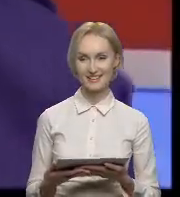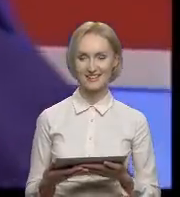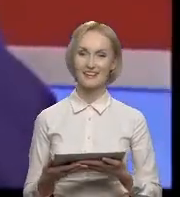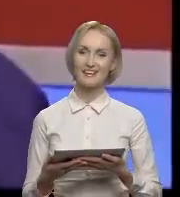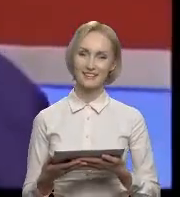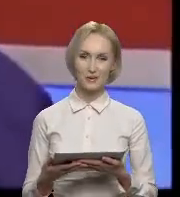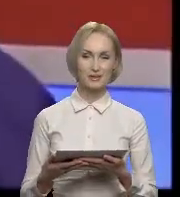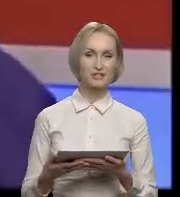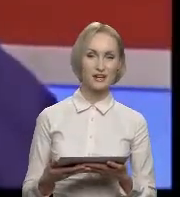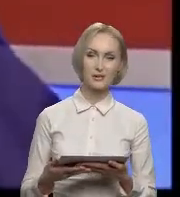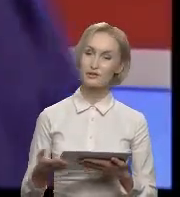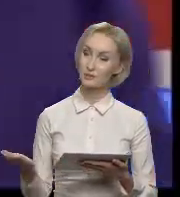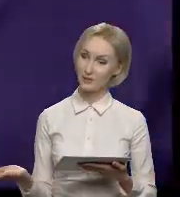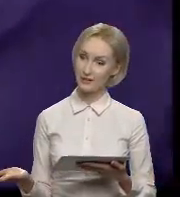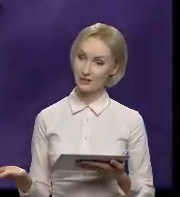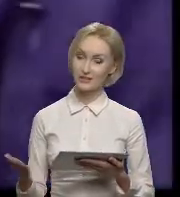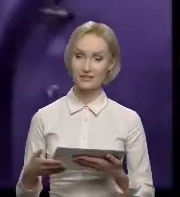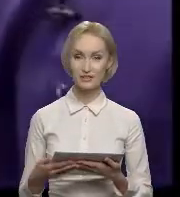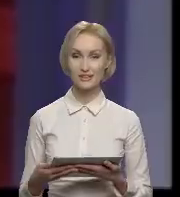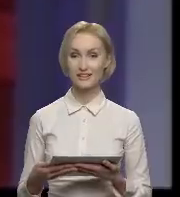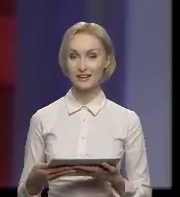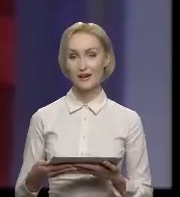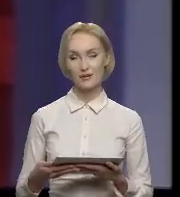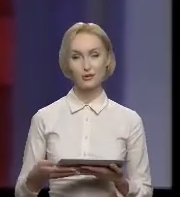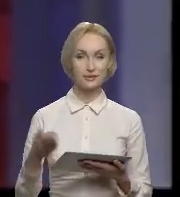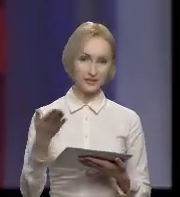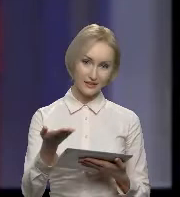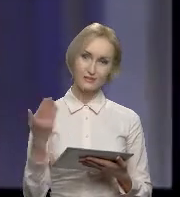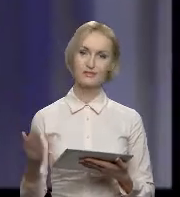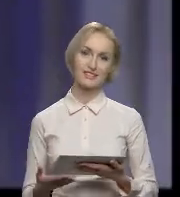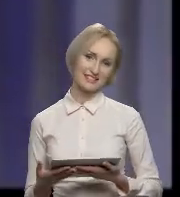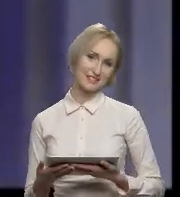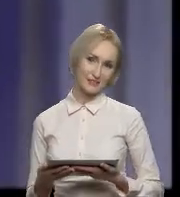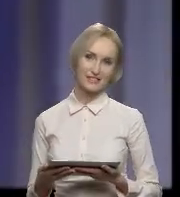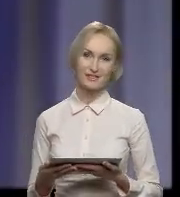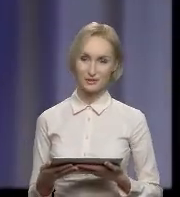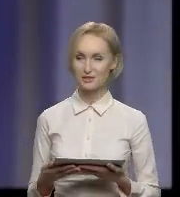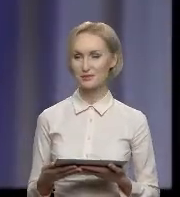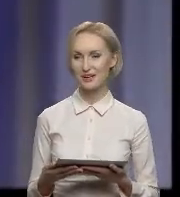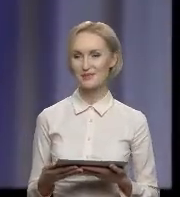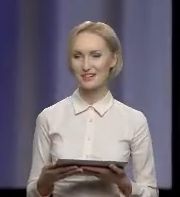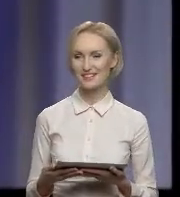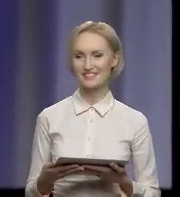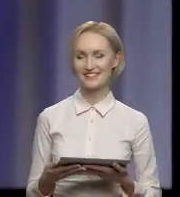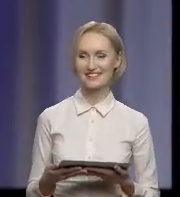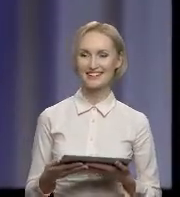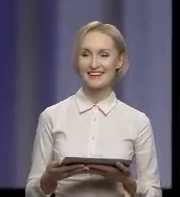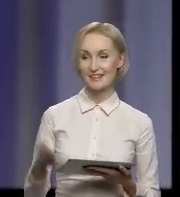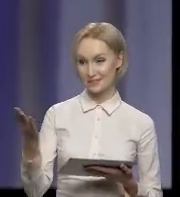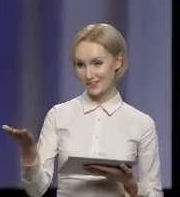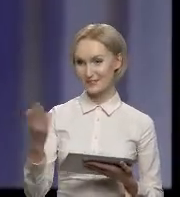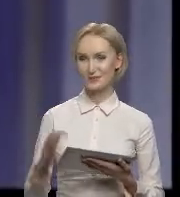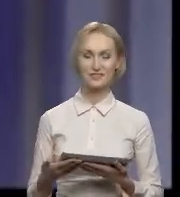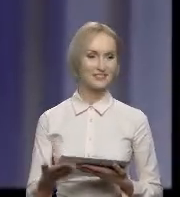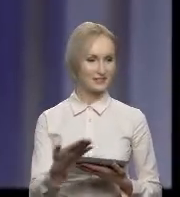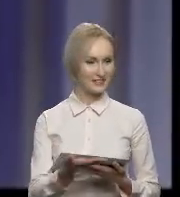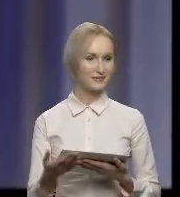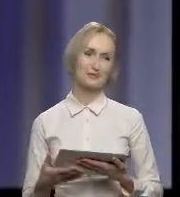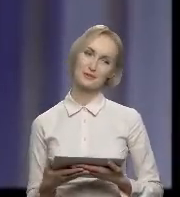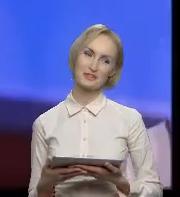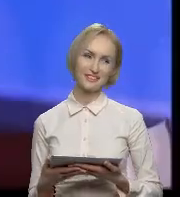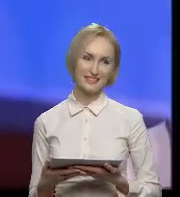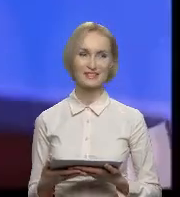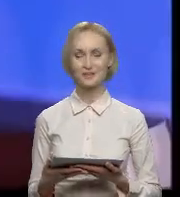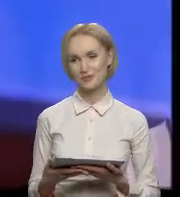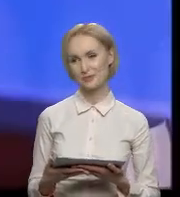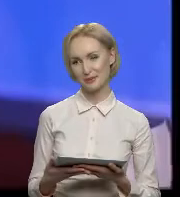don't care what you have to say. What has Jasmine told you about Nene? She's told me she's unfaithful. She doesn't